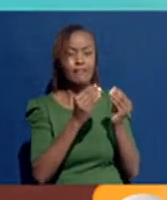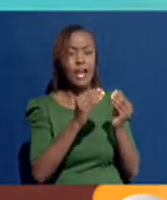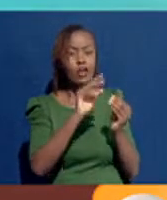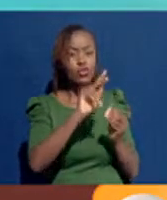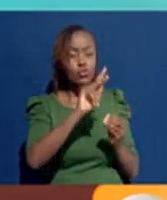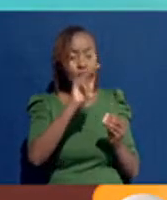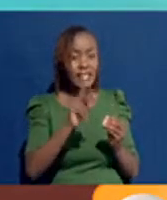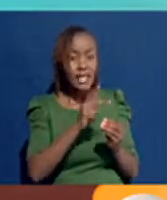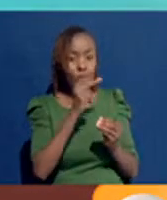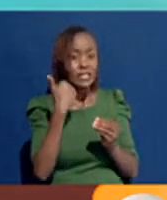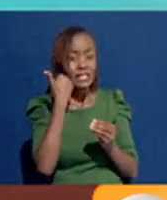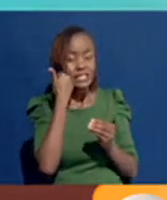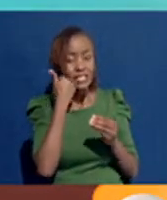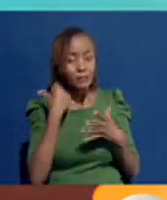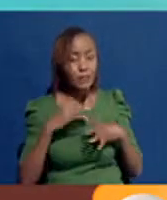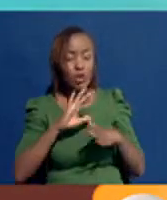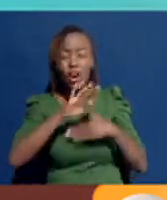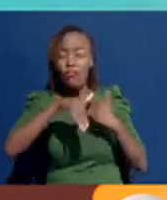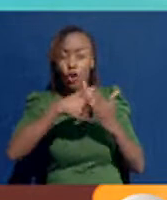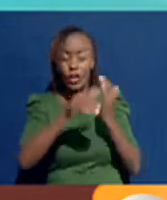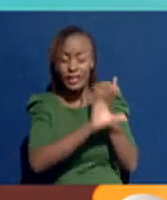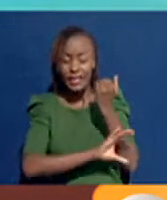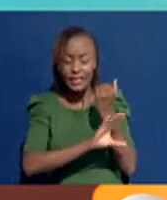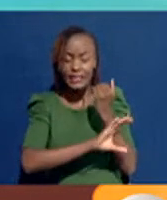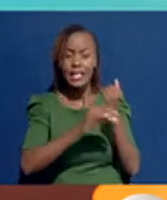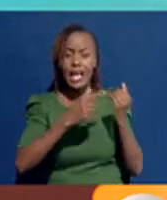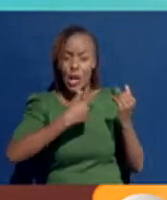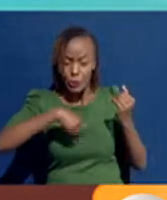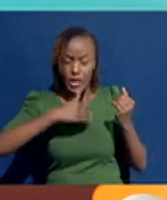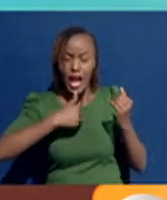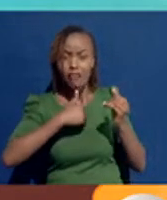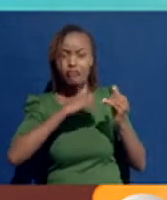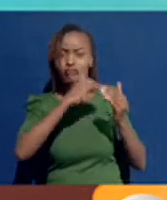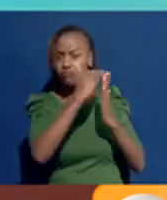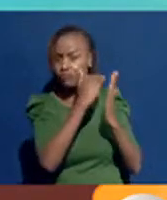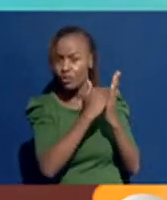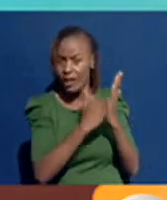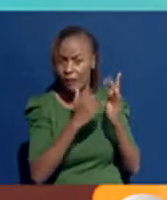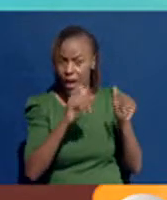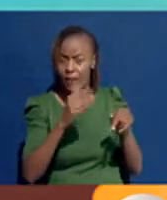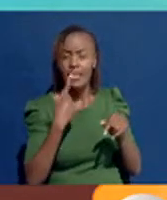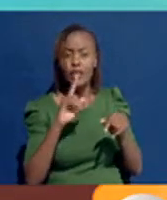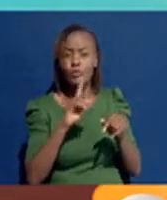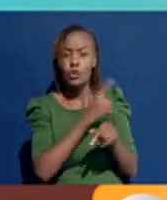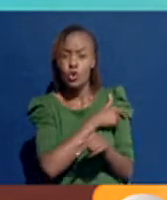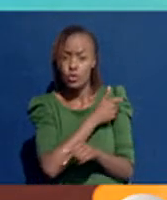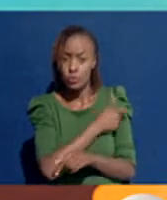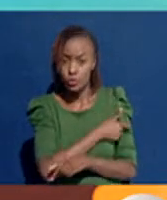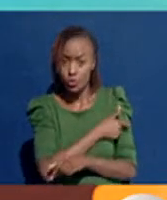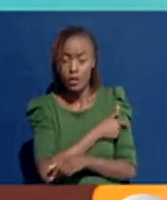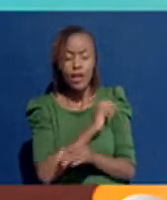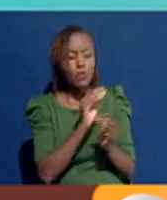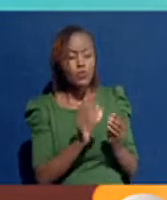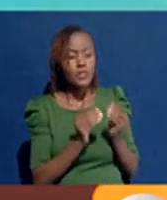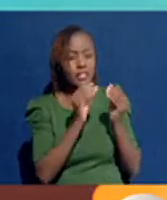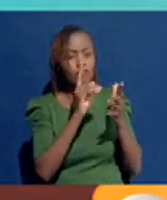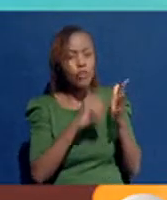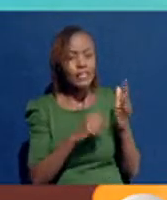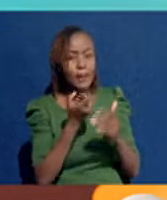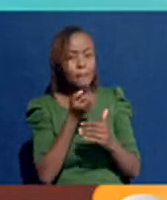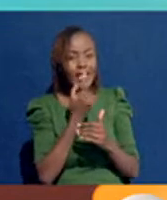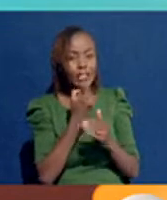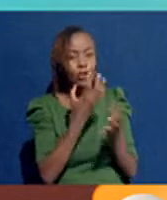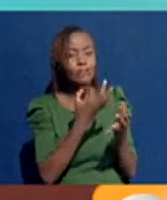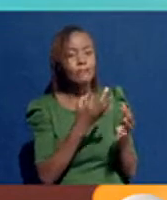patients from all the country. The program started out with us in Nairobi Hospital, whereby we are providing drugs